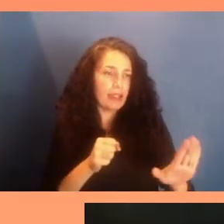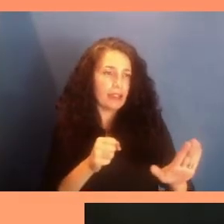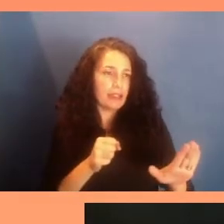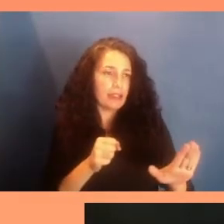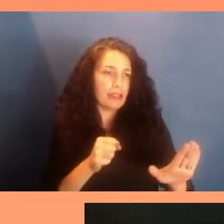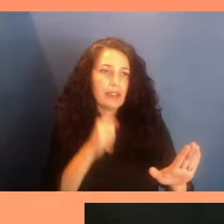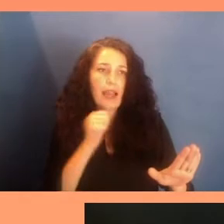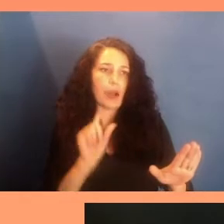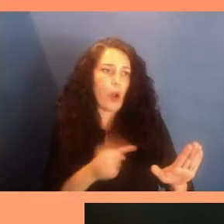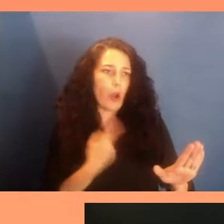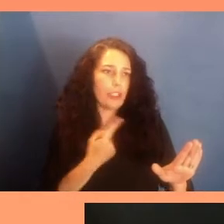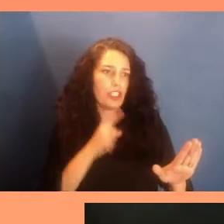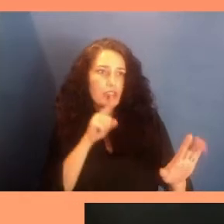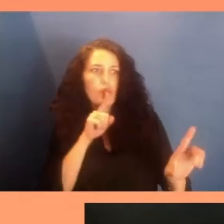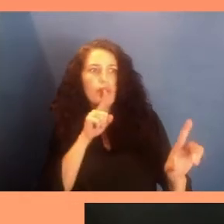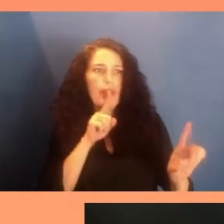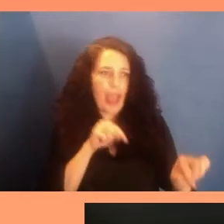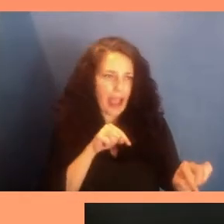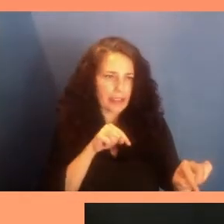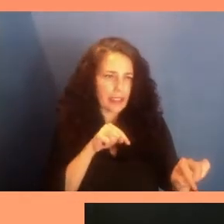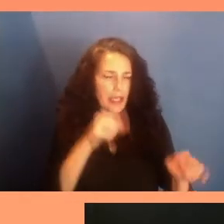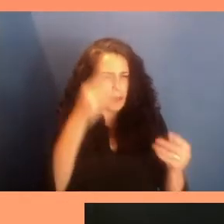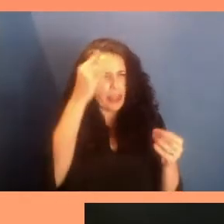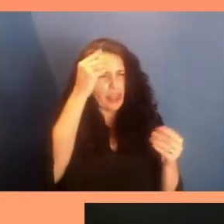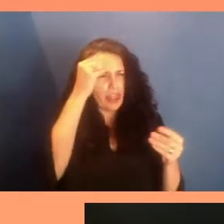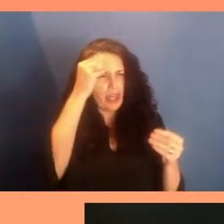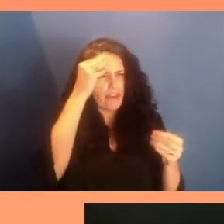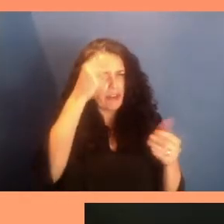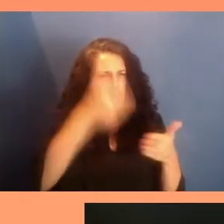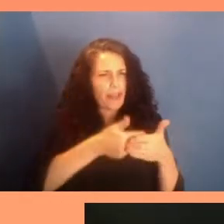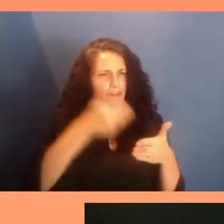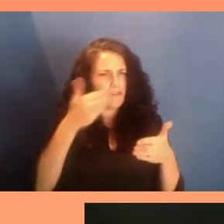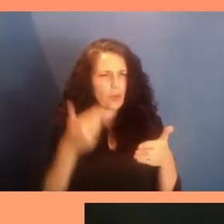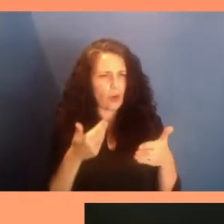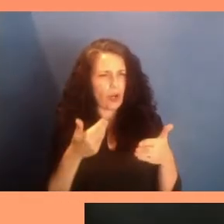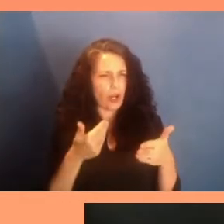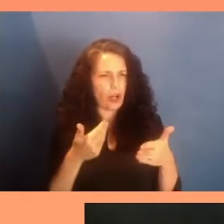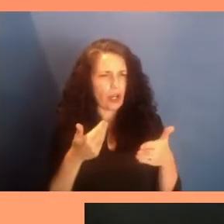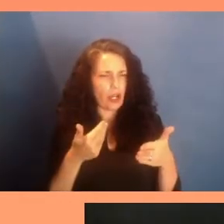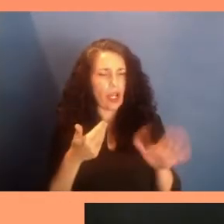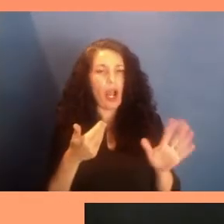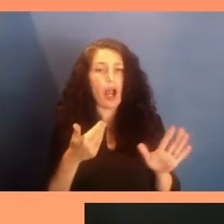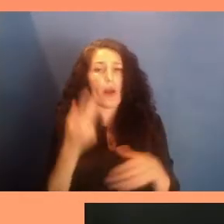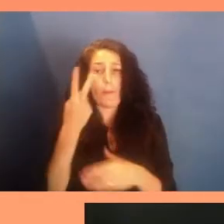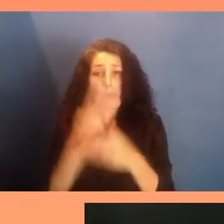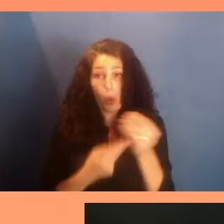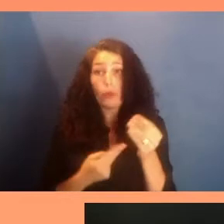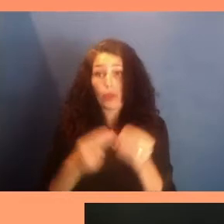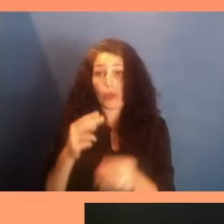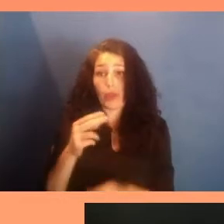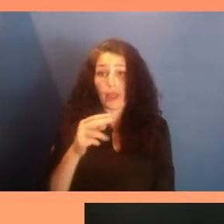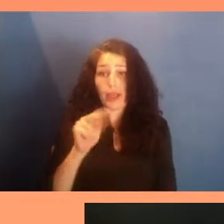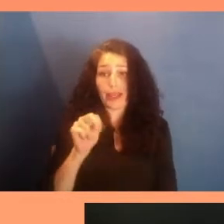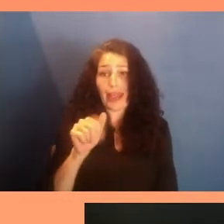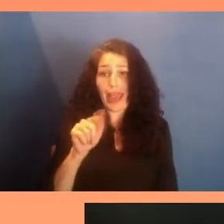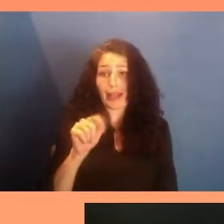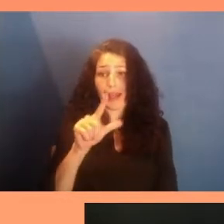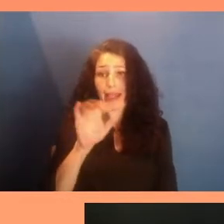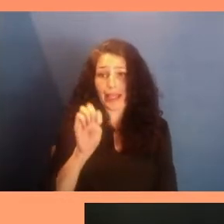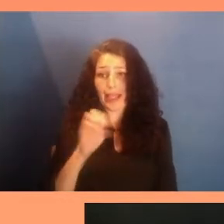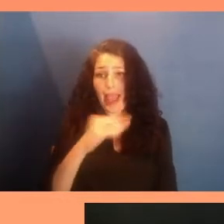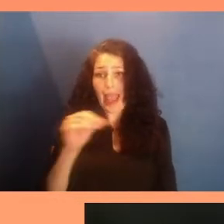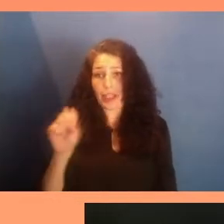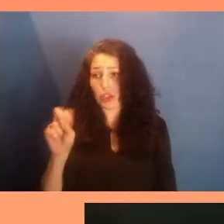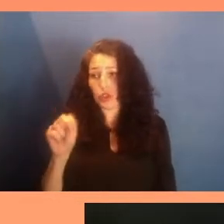that have caused harm, but to sort of be really thoughtful ahead of time. And I just want to also shout out both Natalie and Sonya, who wrote this